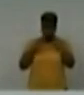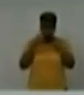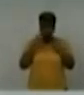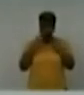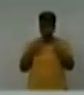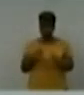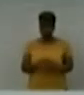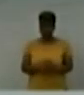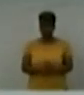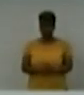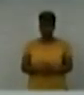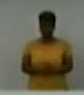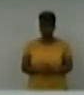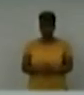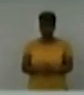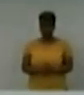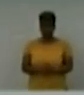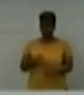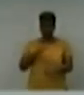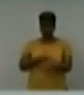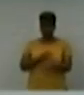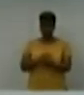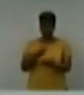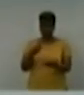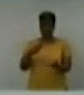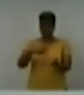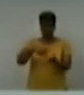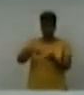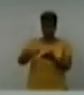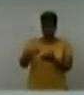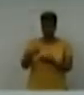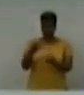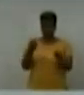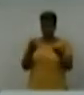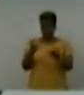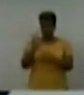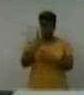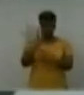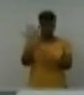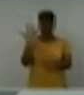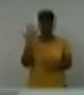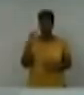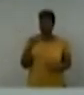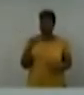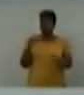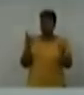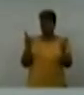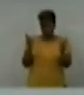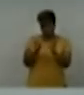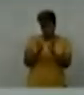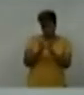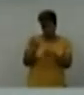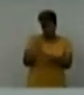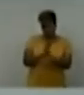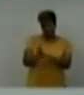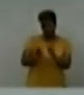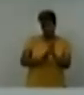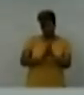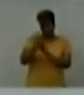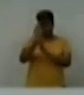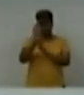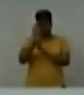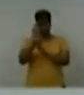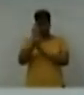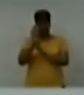2020 budget of revenue and expenditure provides something for everyone. All business development avenues to